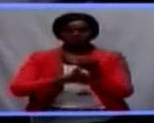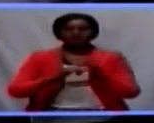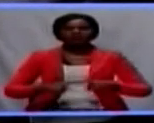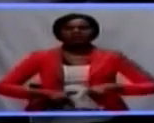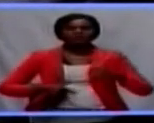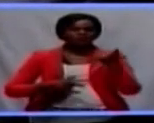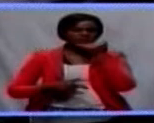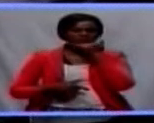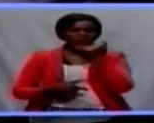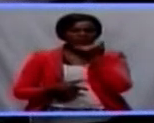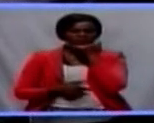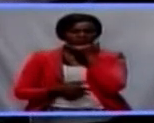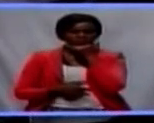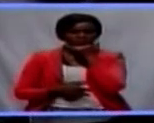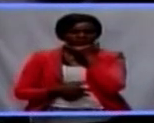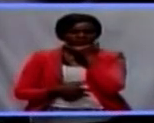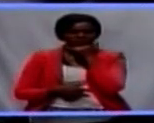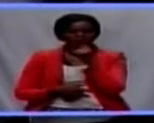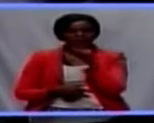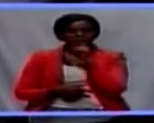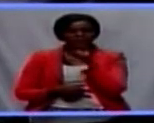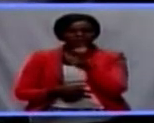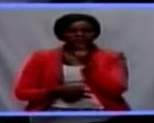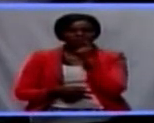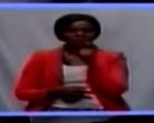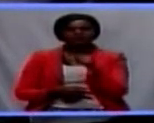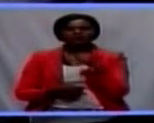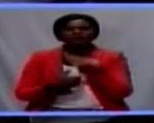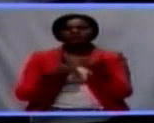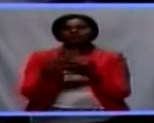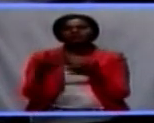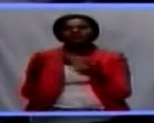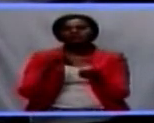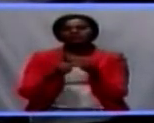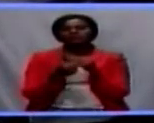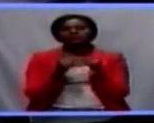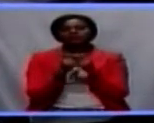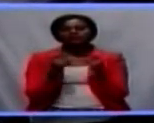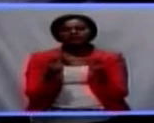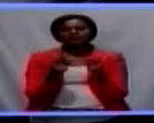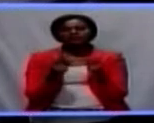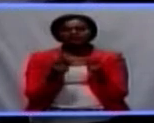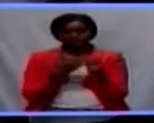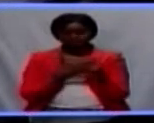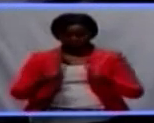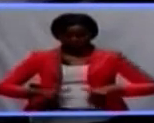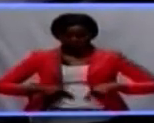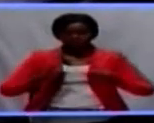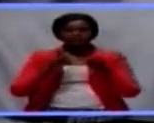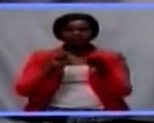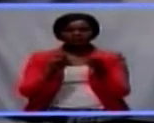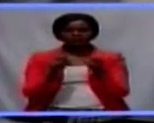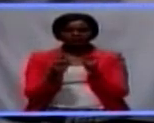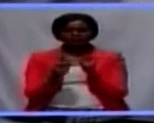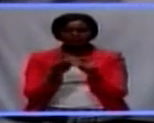it's factual, I must have introspection. And my right path is to change. Mm-hmm.